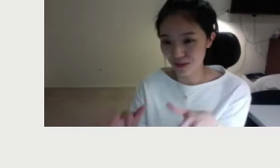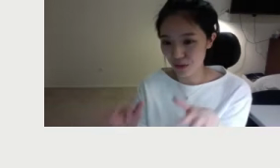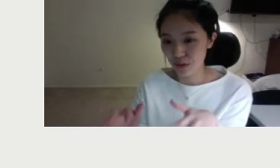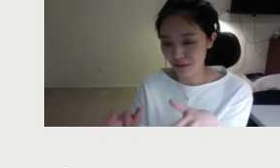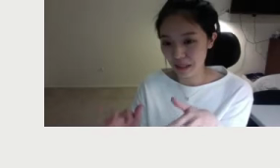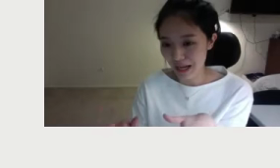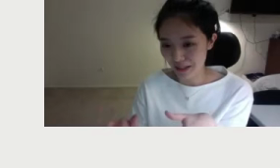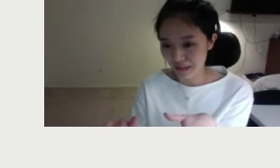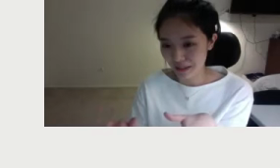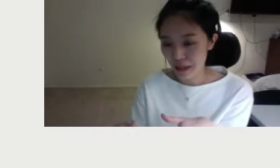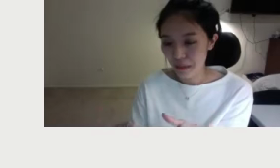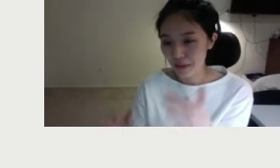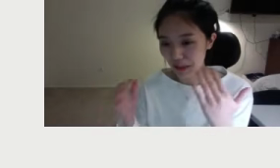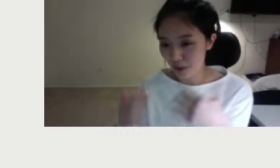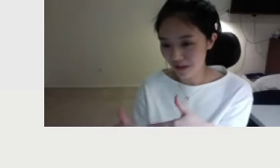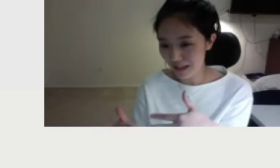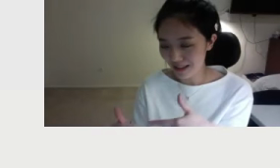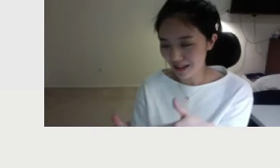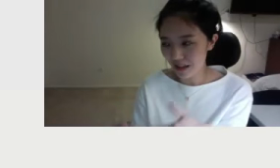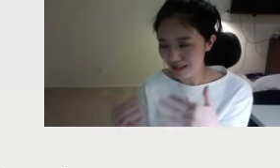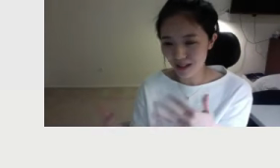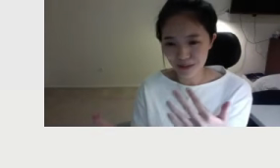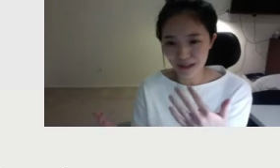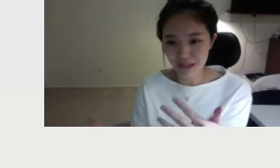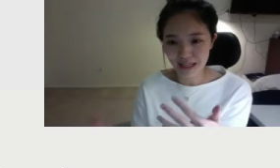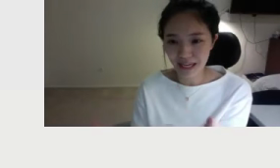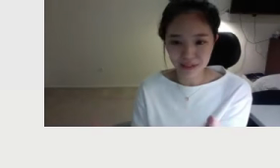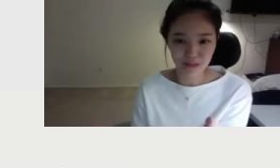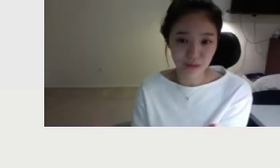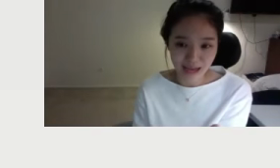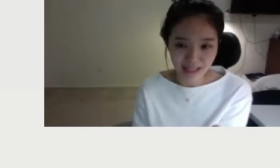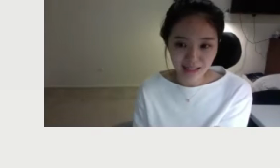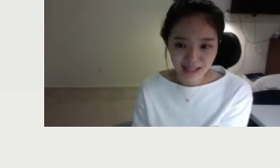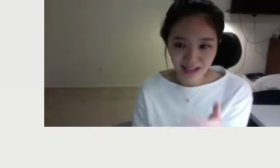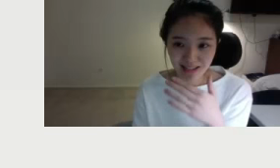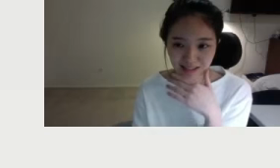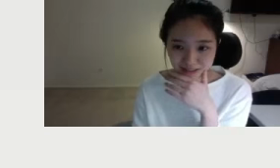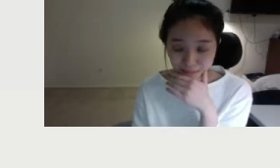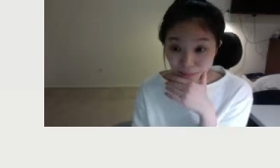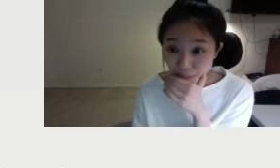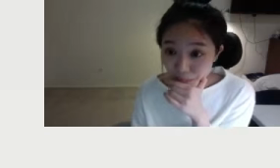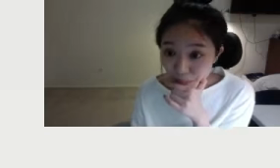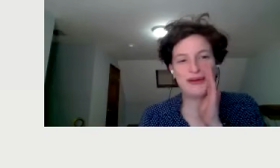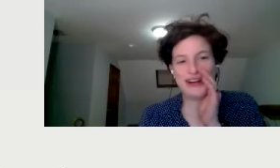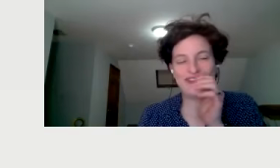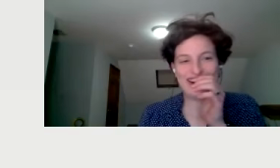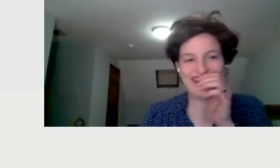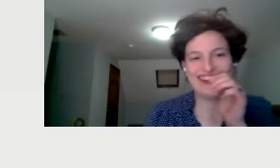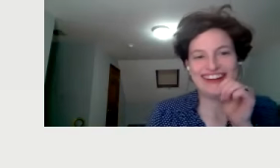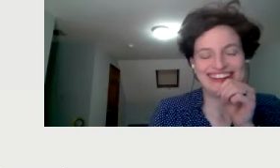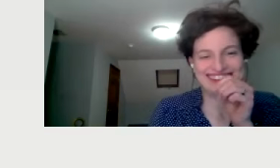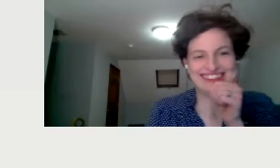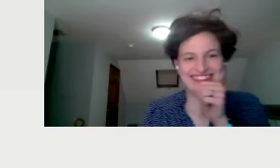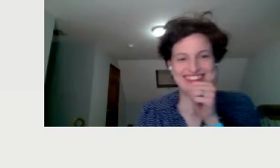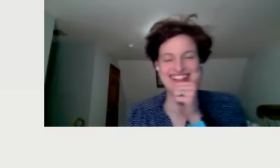least assume 2 different categories. But like we're thinking, like, is there really phonetic evidence for that? I mean, you might. 1 minute warning